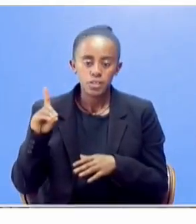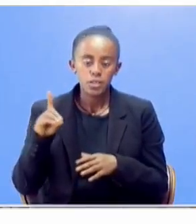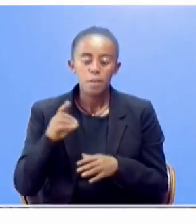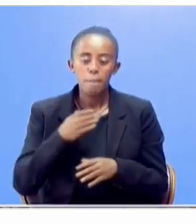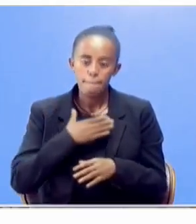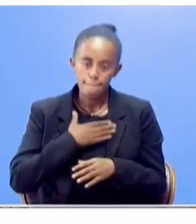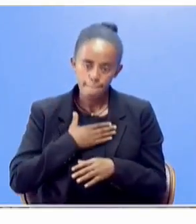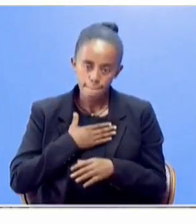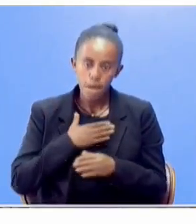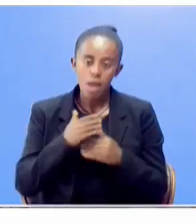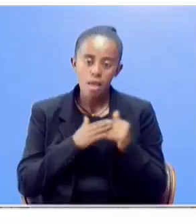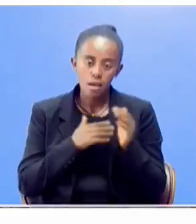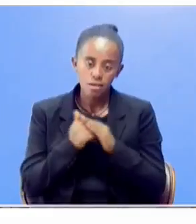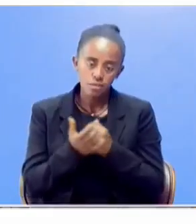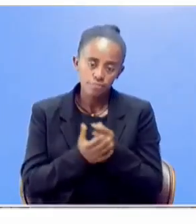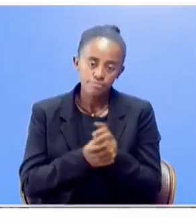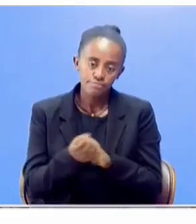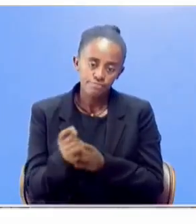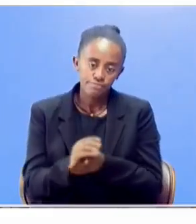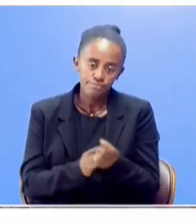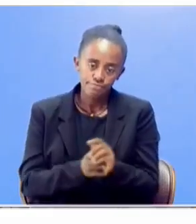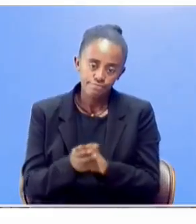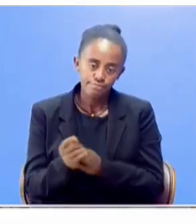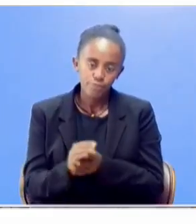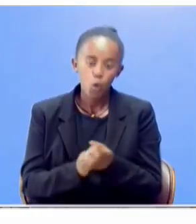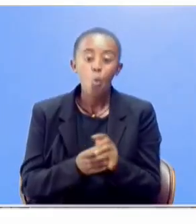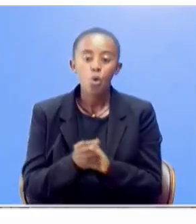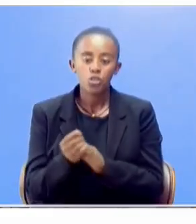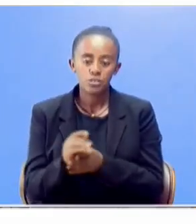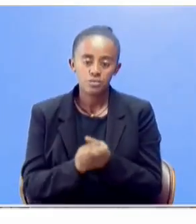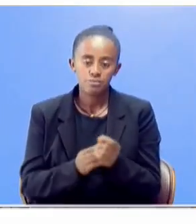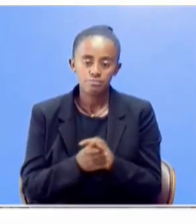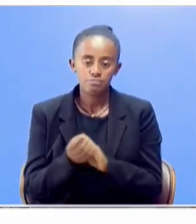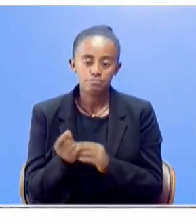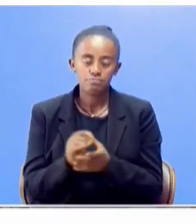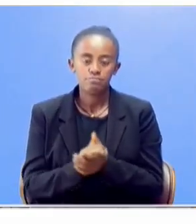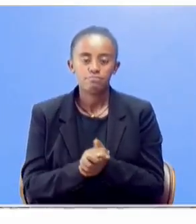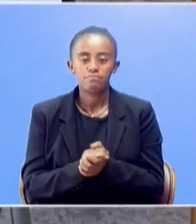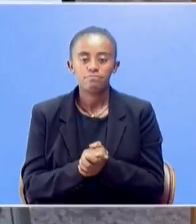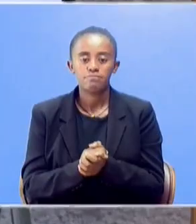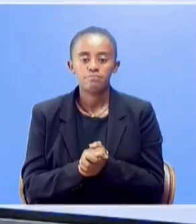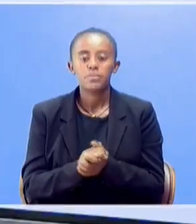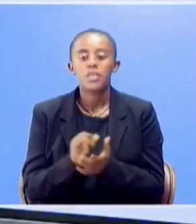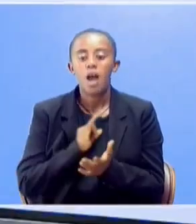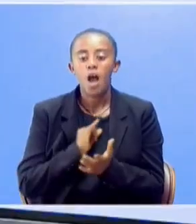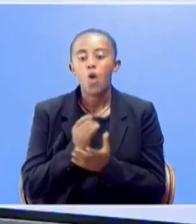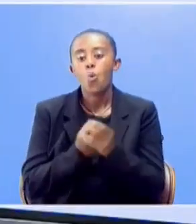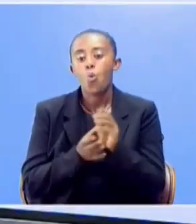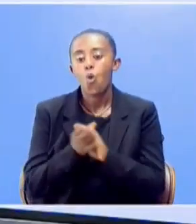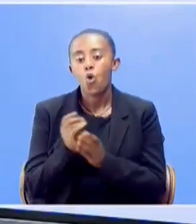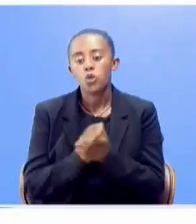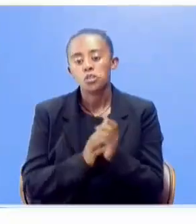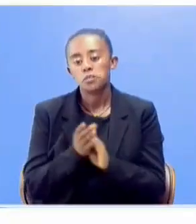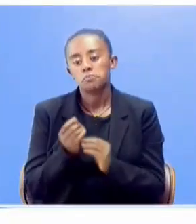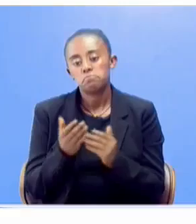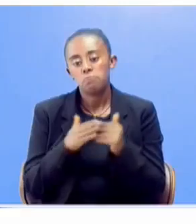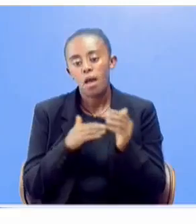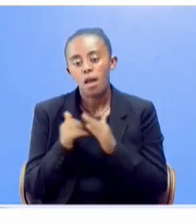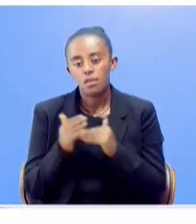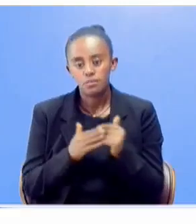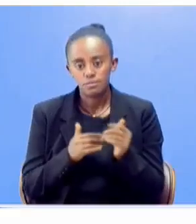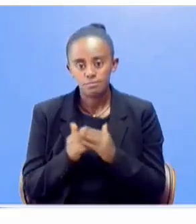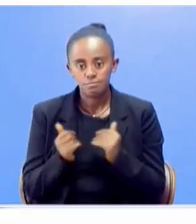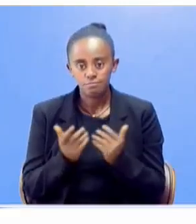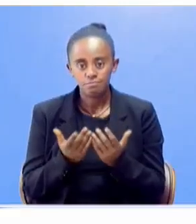my hand. Yeah? Okay. I washed my hand. The second